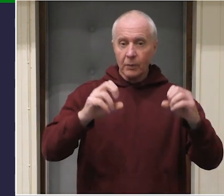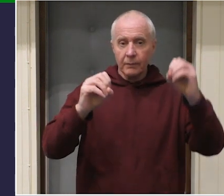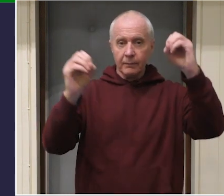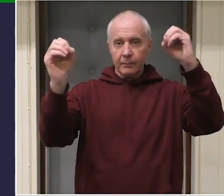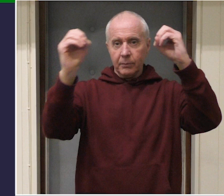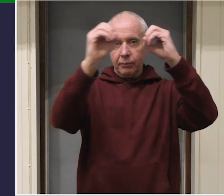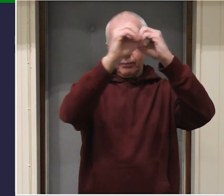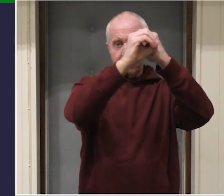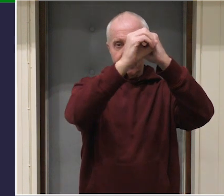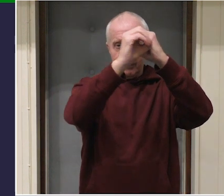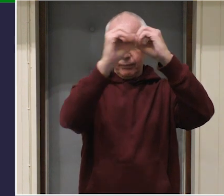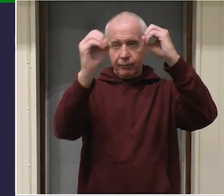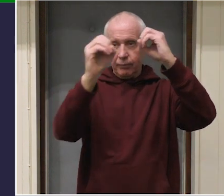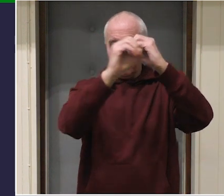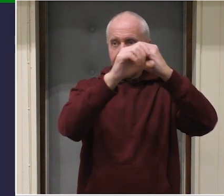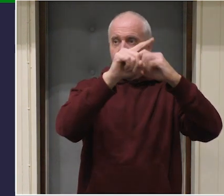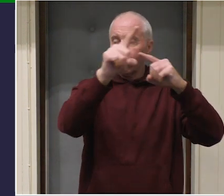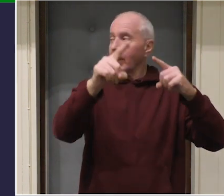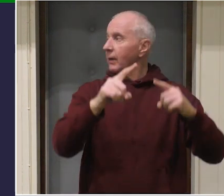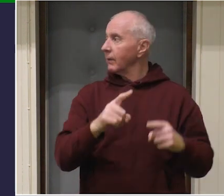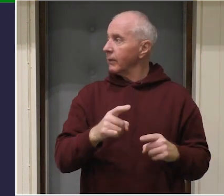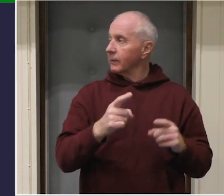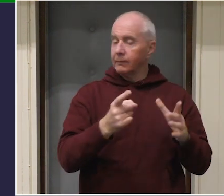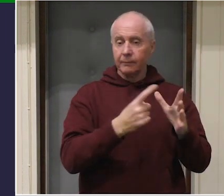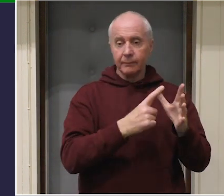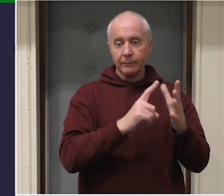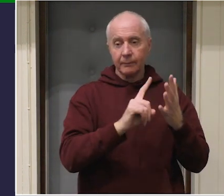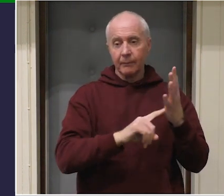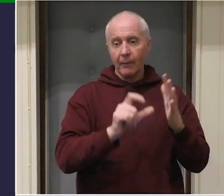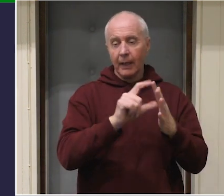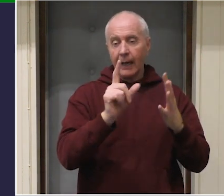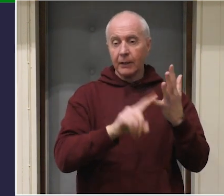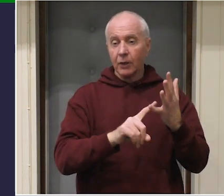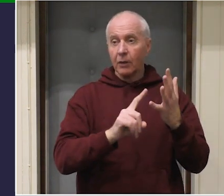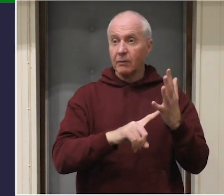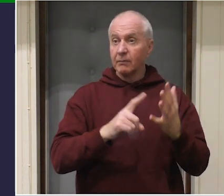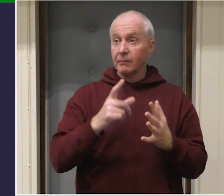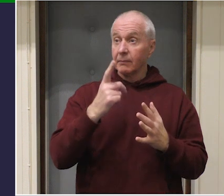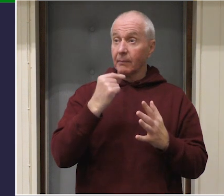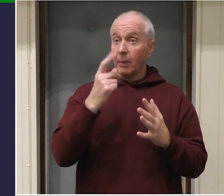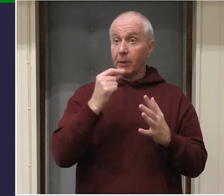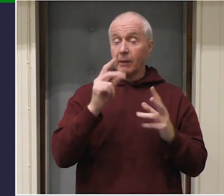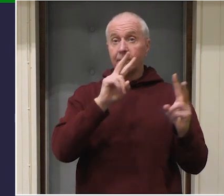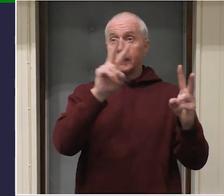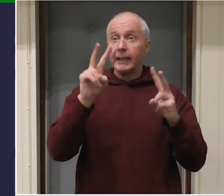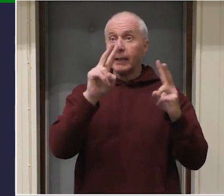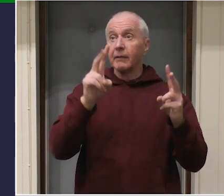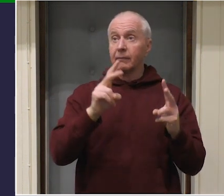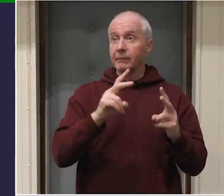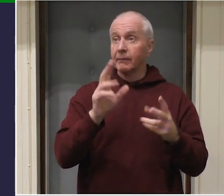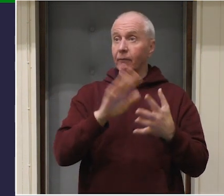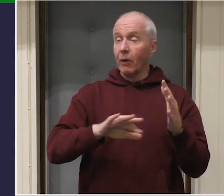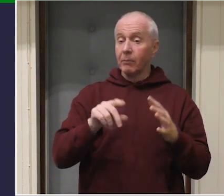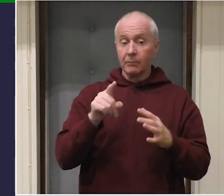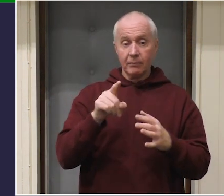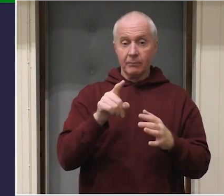eclipsing binary star, one of the brightest stars we know in the sky, called Algol. Naked eye object, you could probably even see that from in the middle of a town, maybe not a